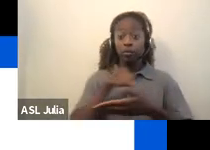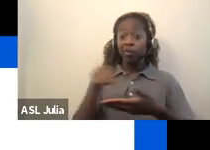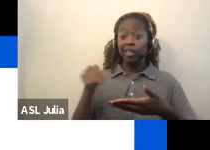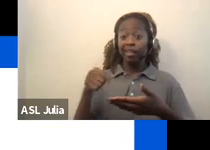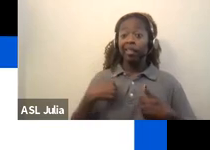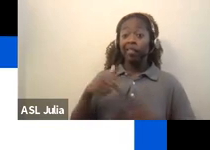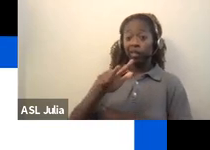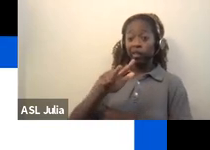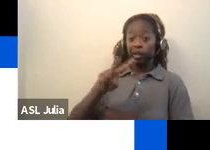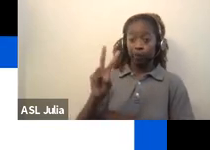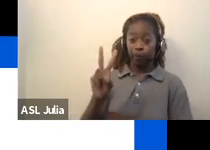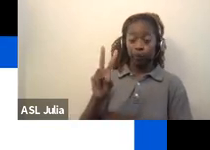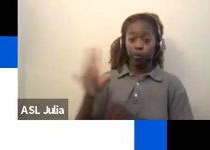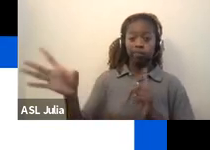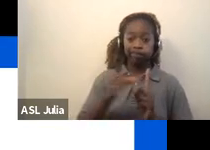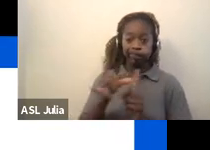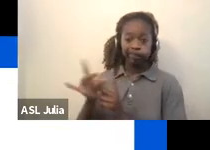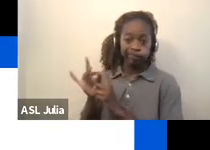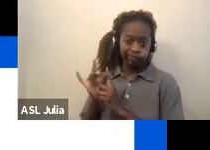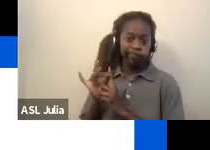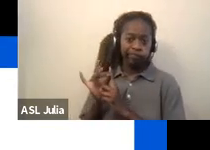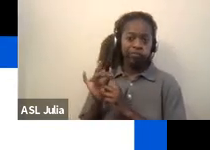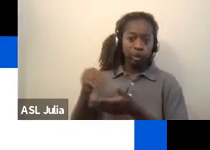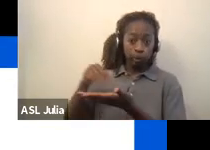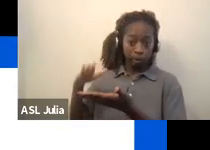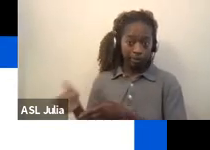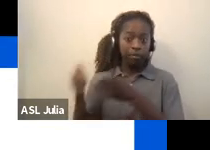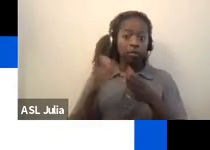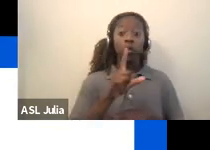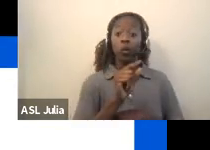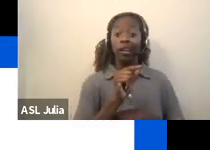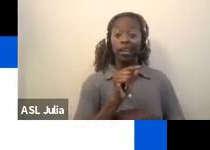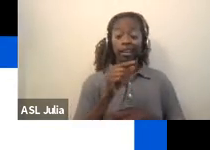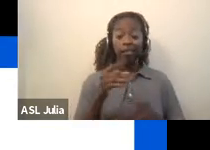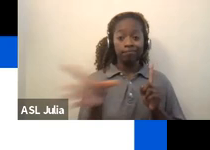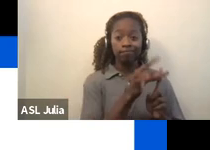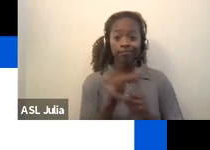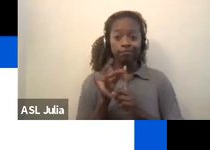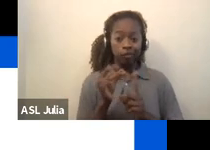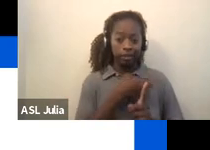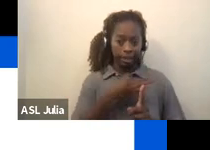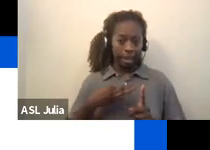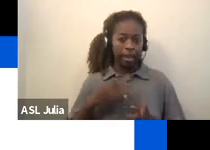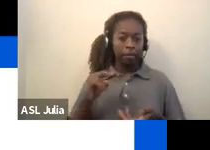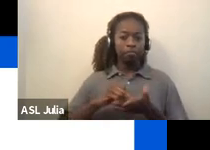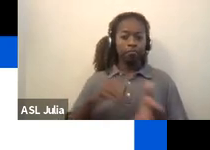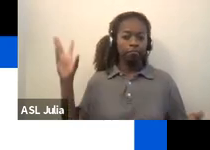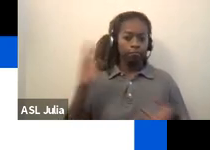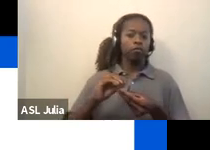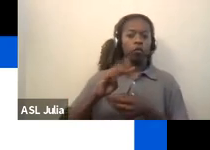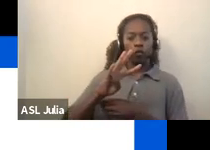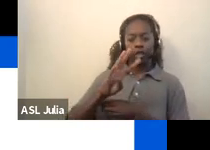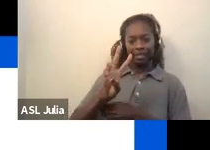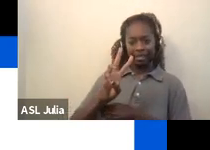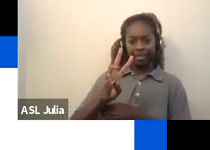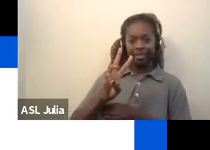cases among students and 20 among staff this brings us to 46 cases year to date for